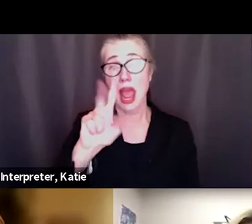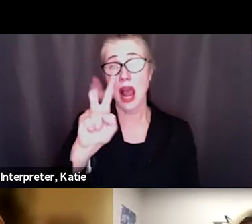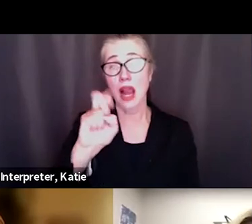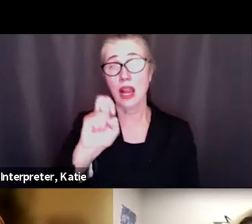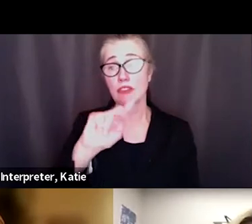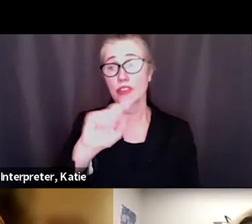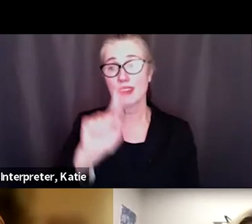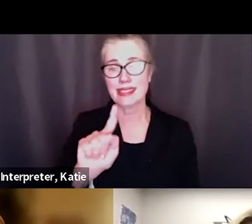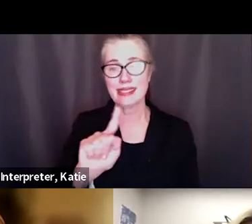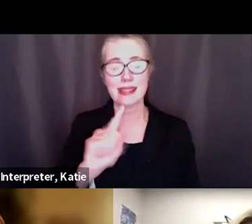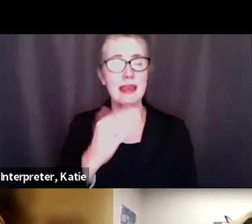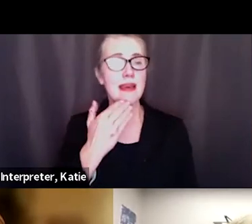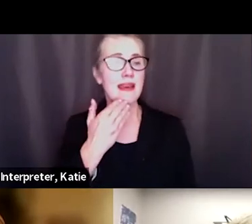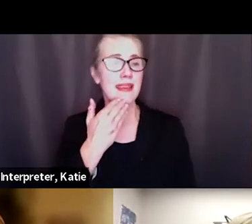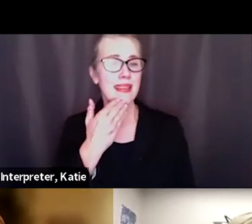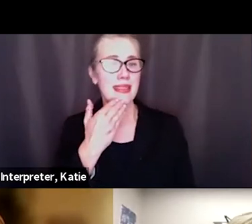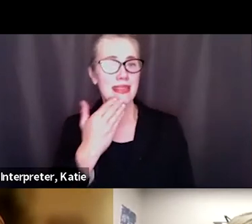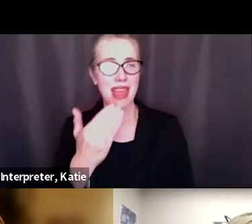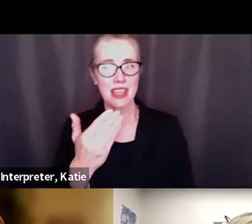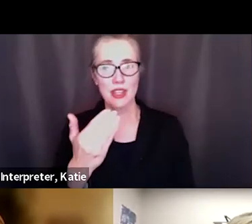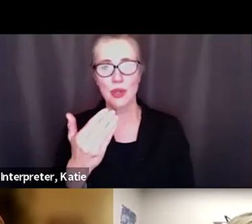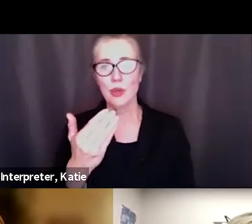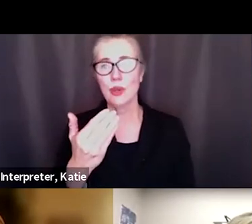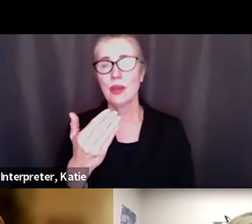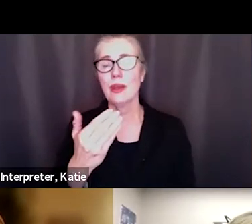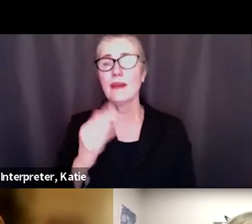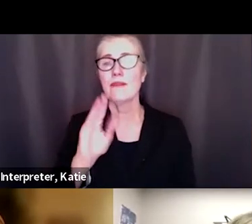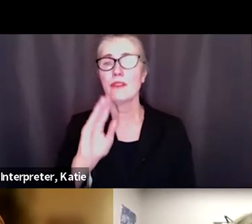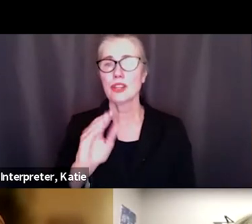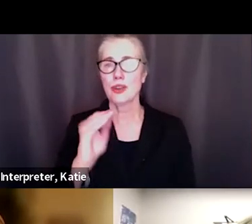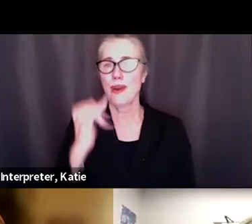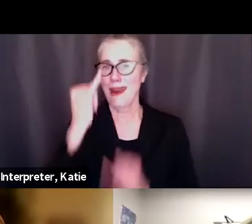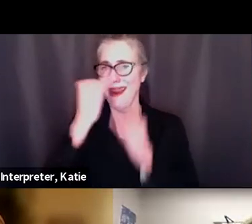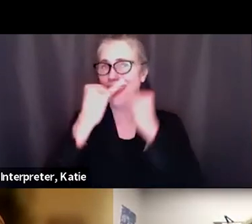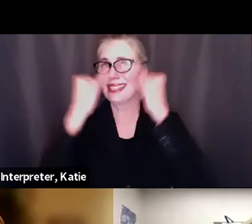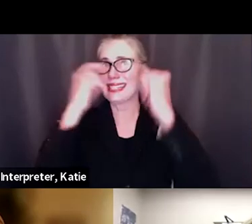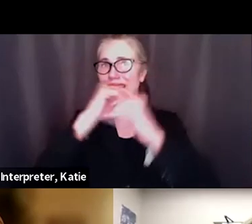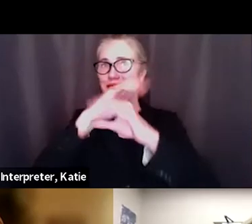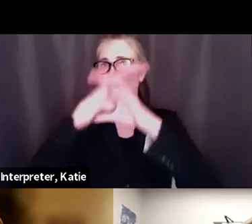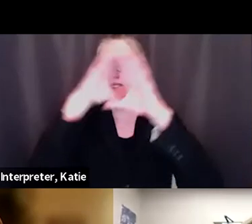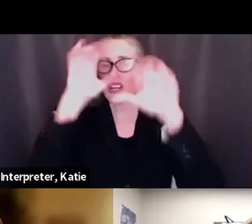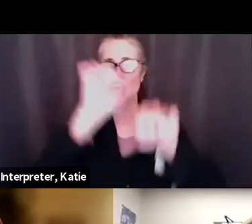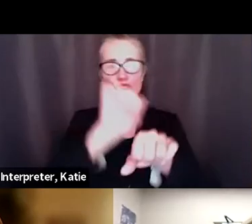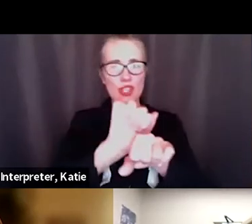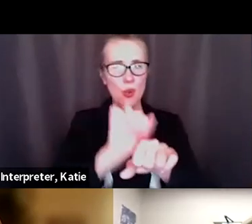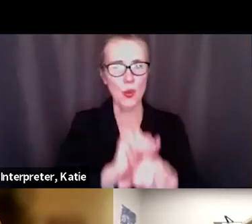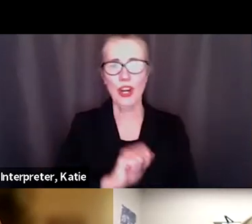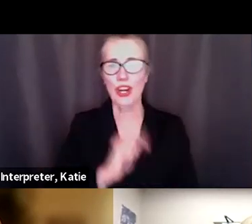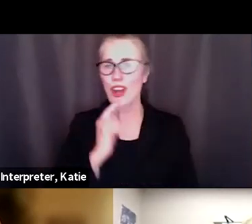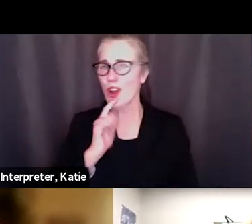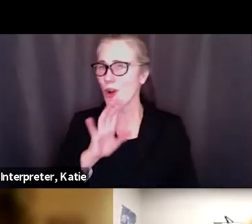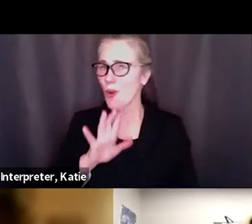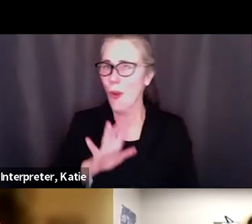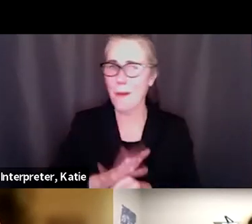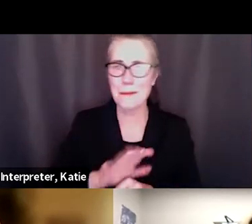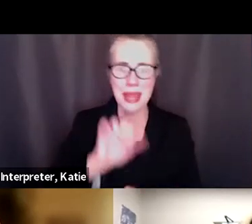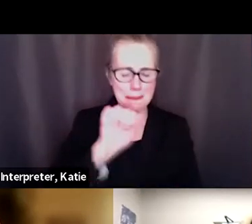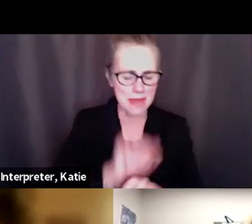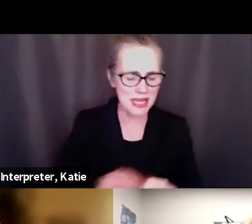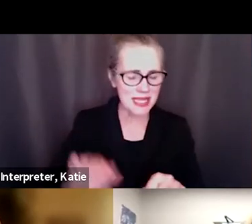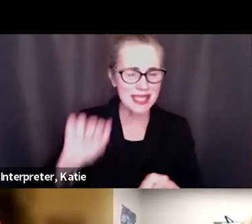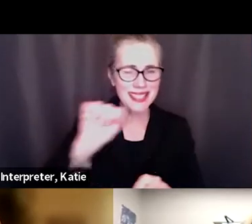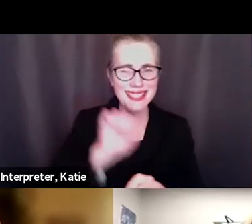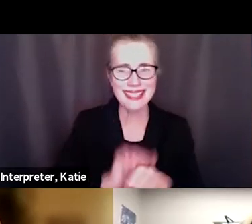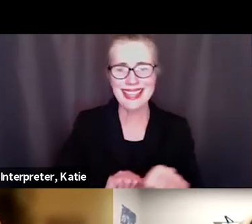first of all thank you thank you very much for your vision for your work for your commitment this project i'm so